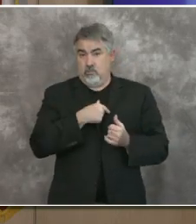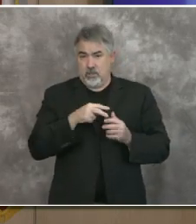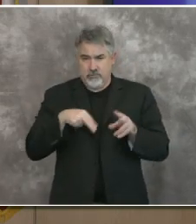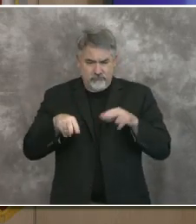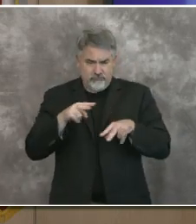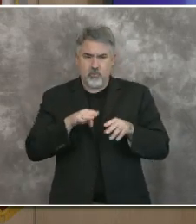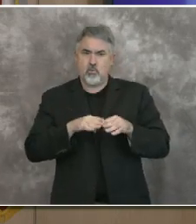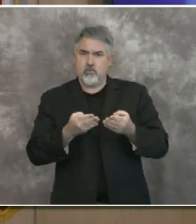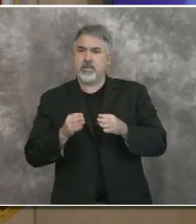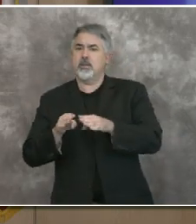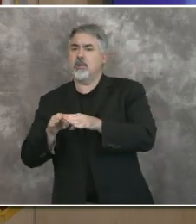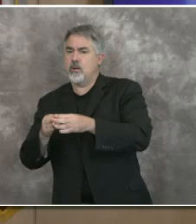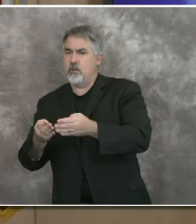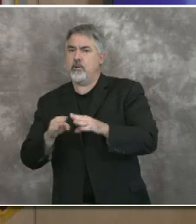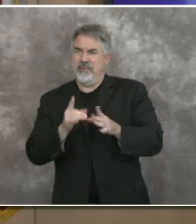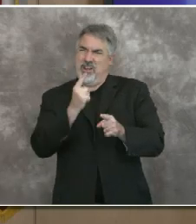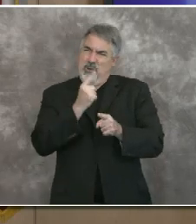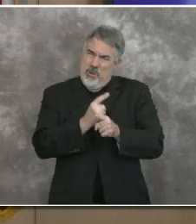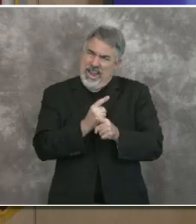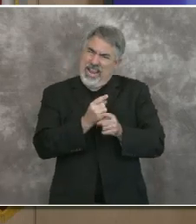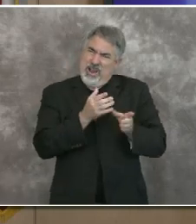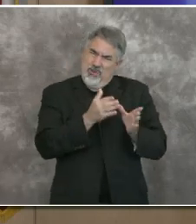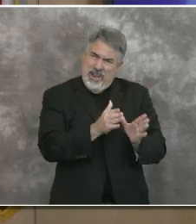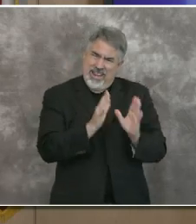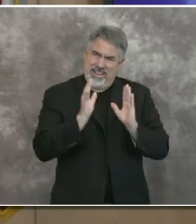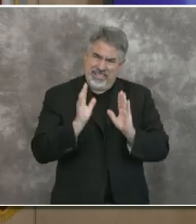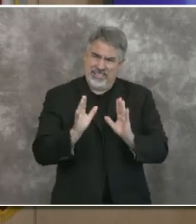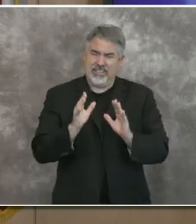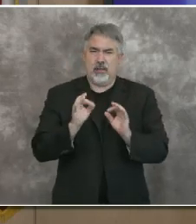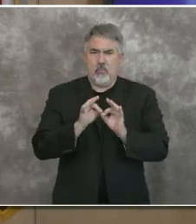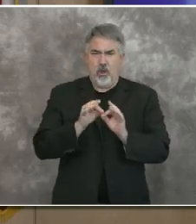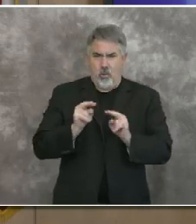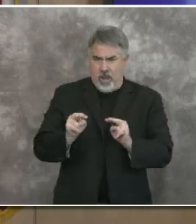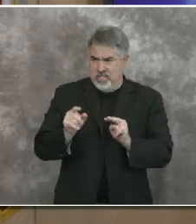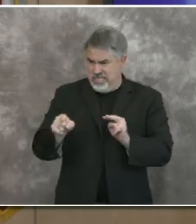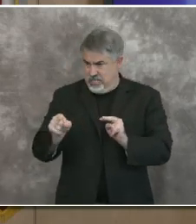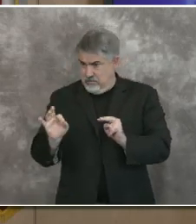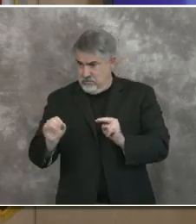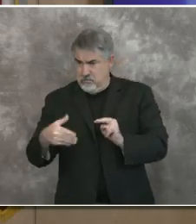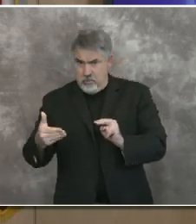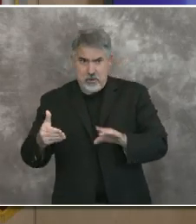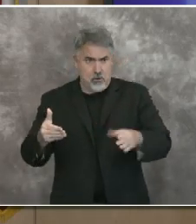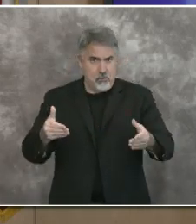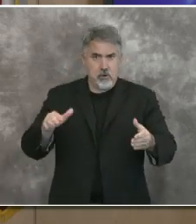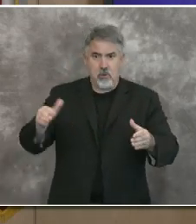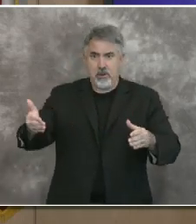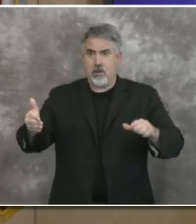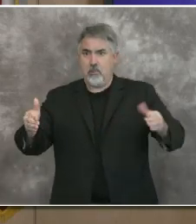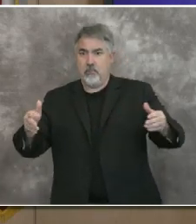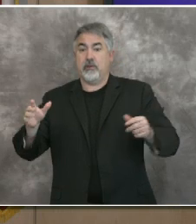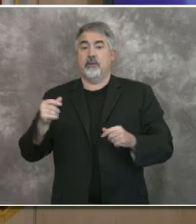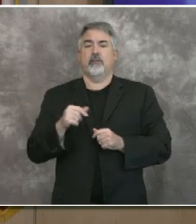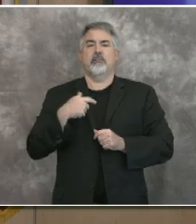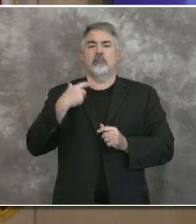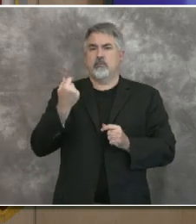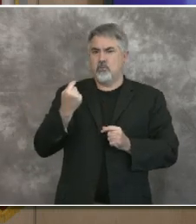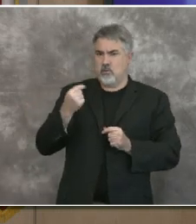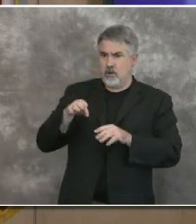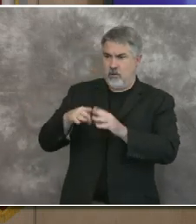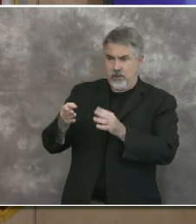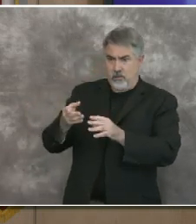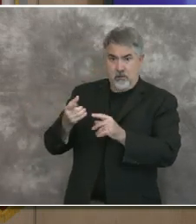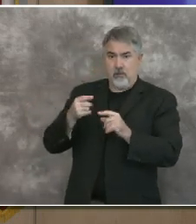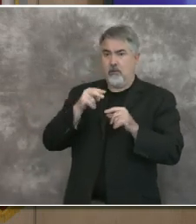the right way, taking a step, monitoring the data, seeing what's happening while we continue to build up our testing, tracing, and treatment